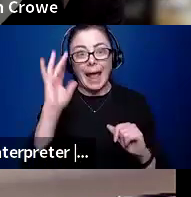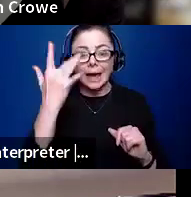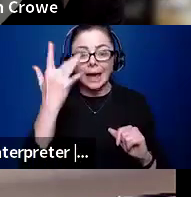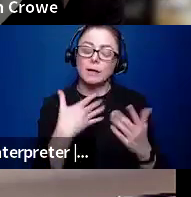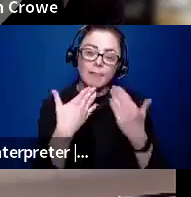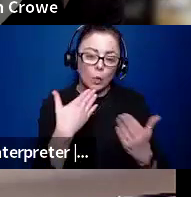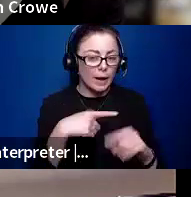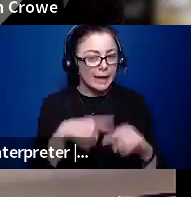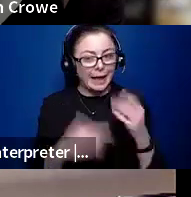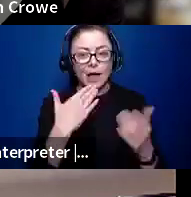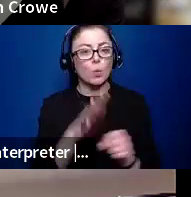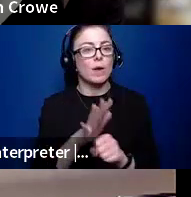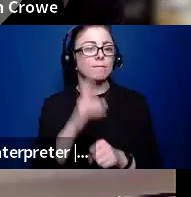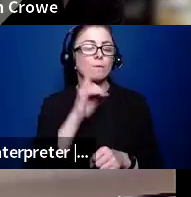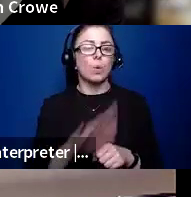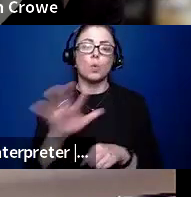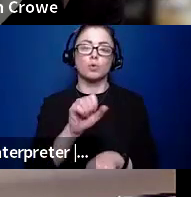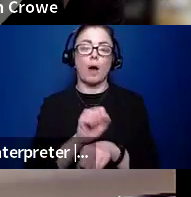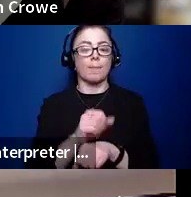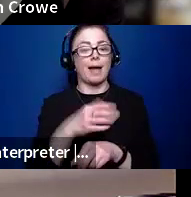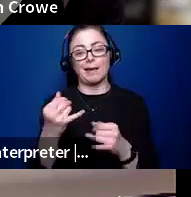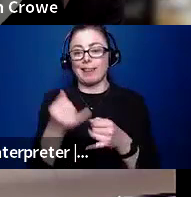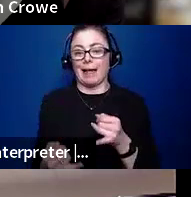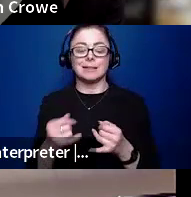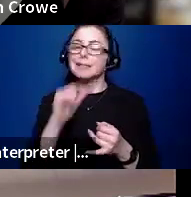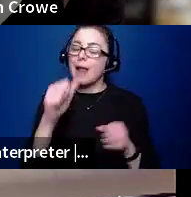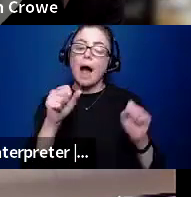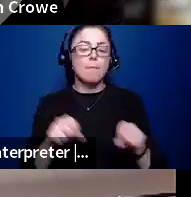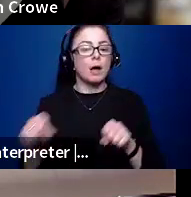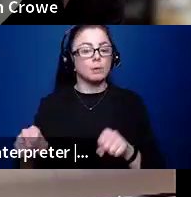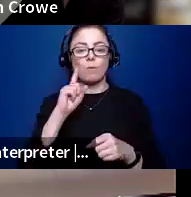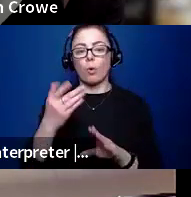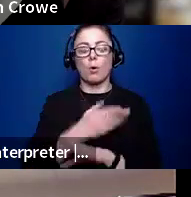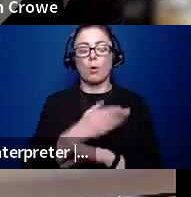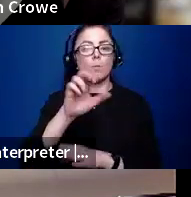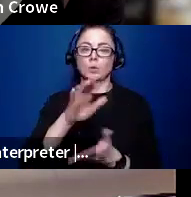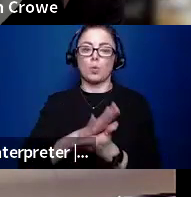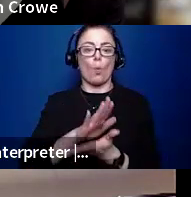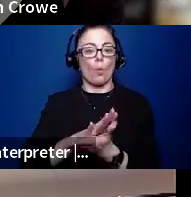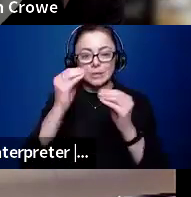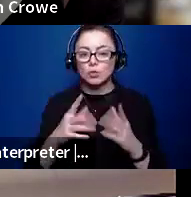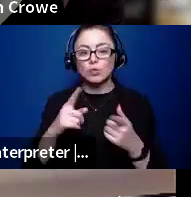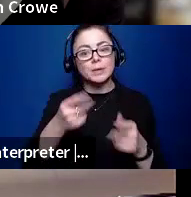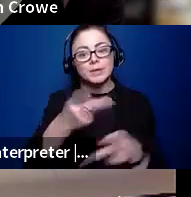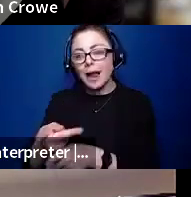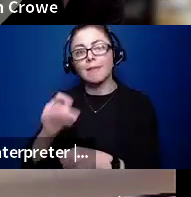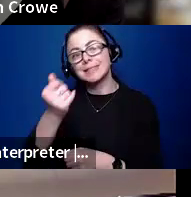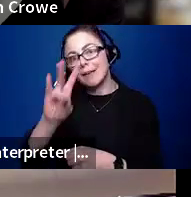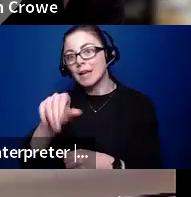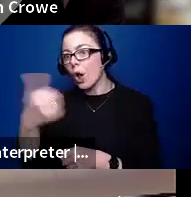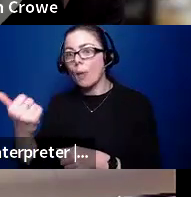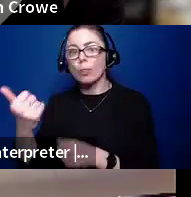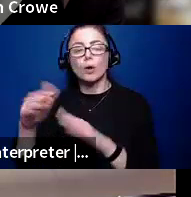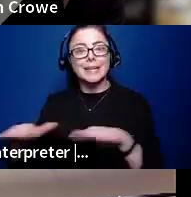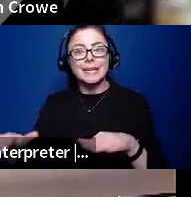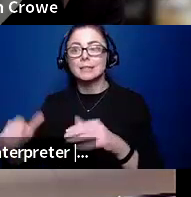do. Lastly, it's not possible for a preschool teacher to take care of 17 other kids with 17 other needs and to not have the help